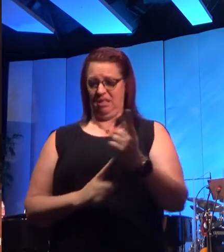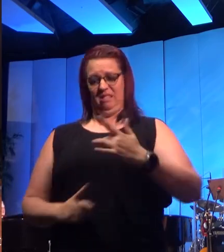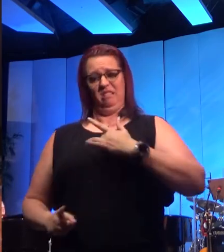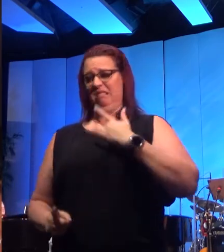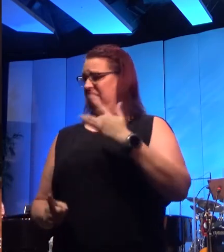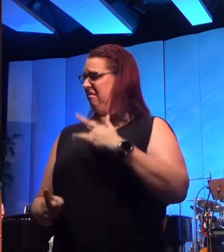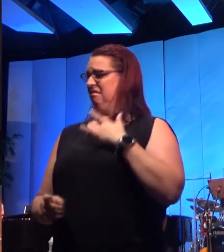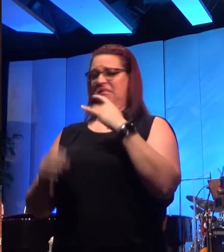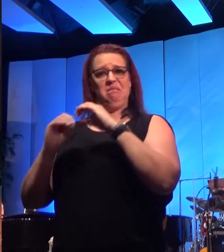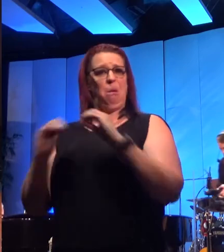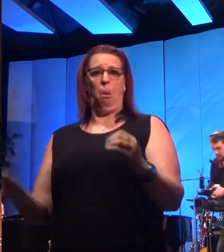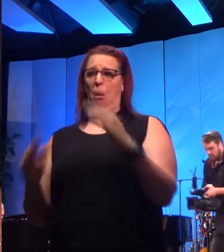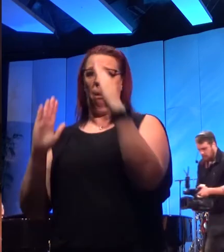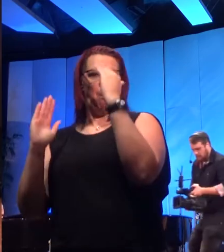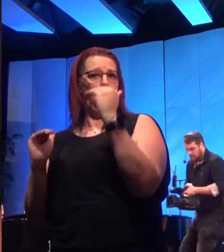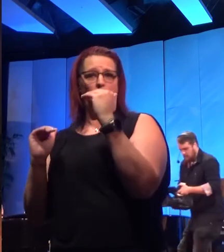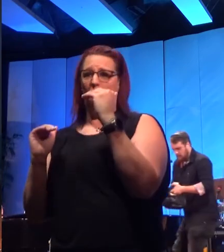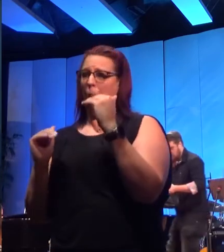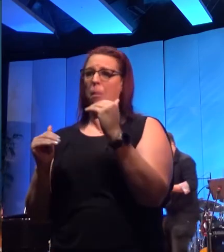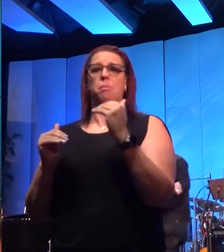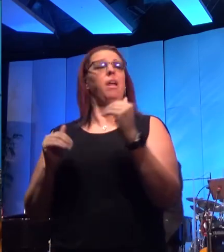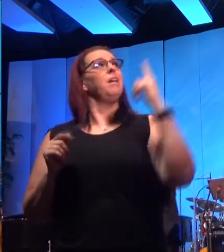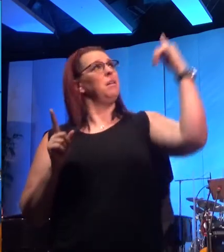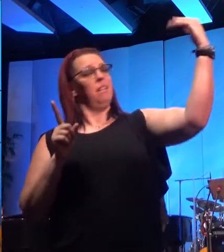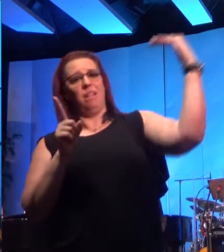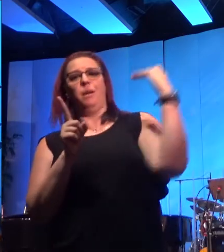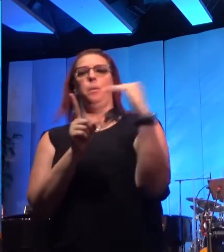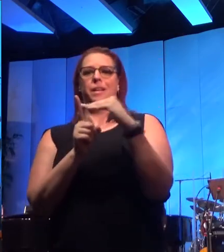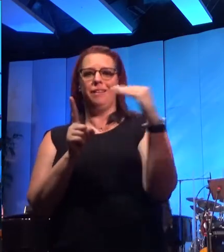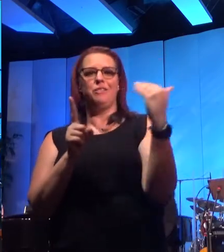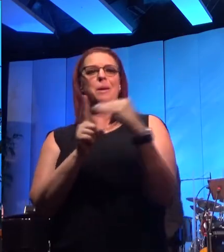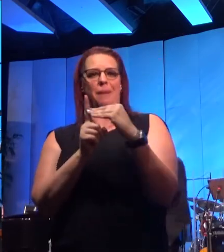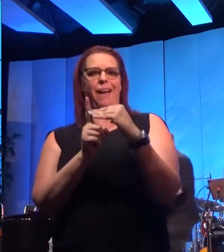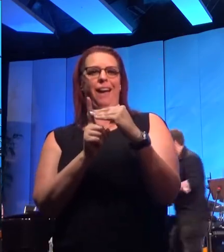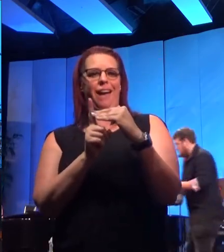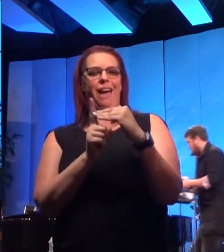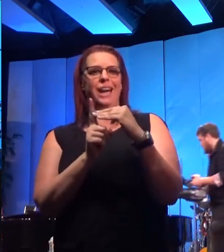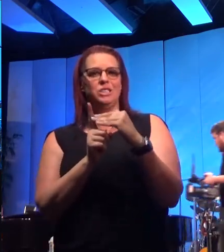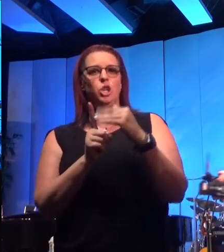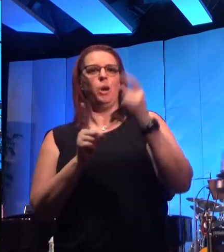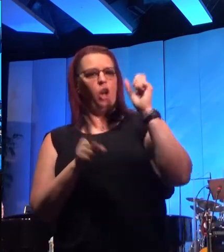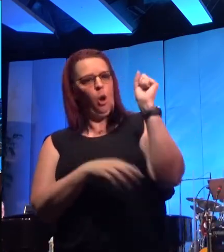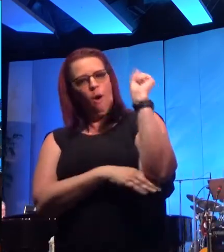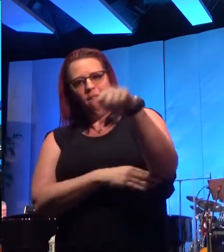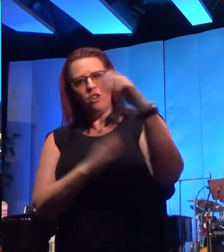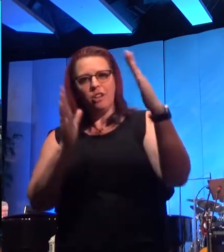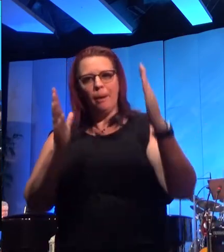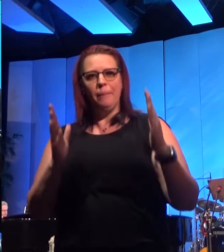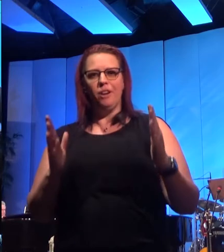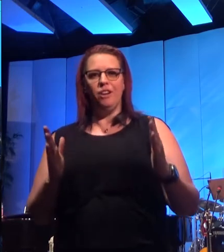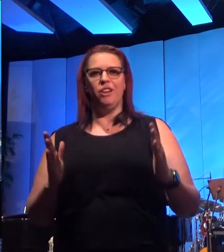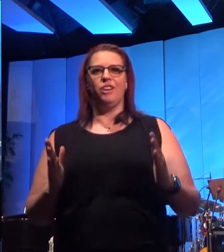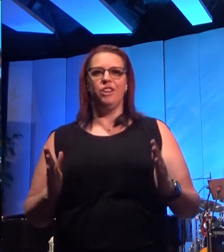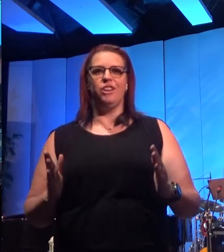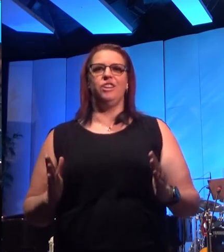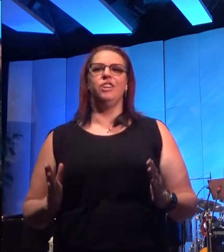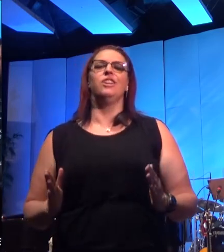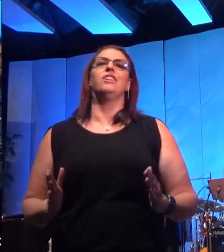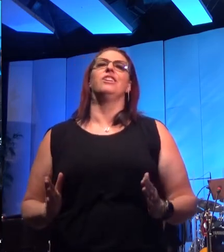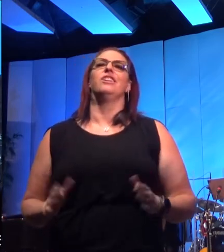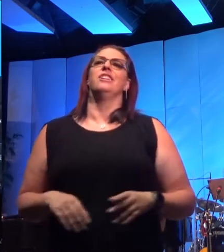moment, feeling like it's hopeless. That's what love reminds you. You're an overcomer.